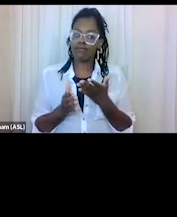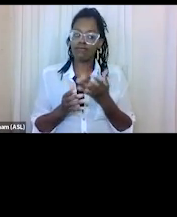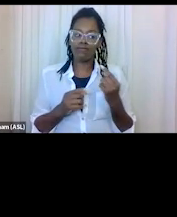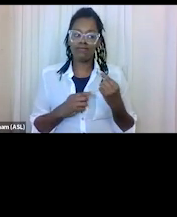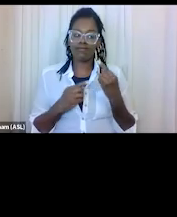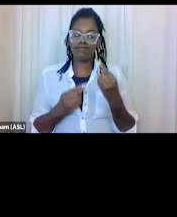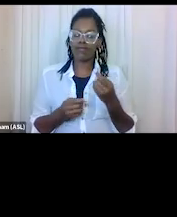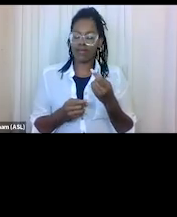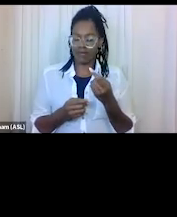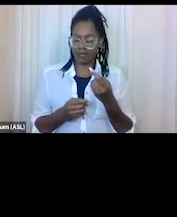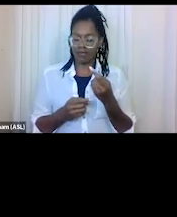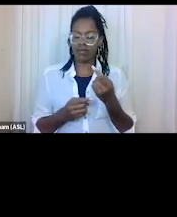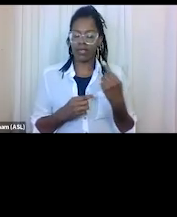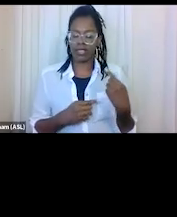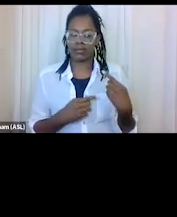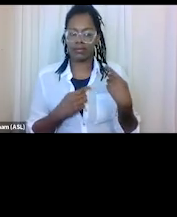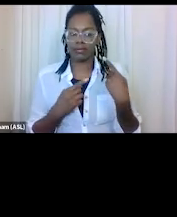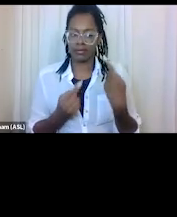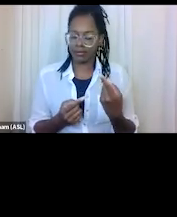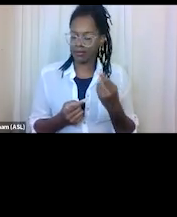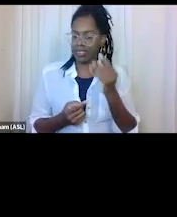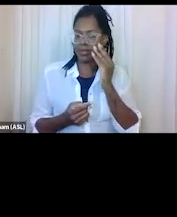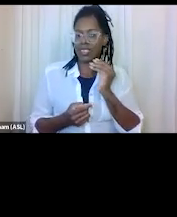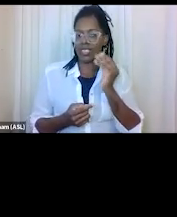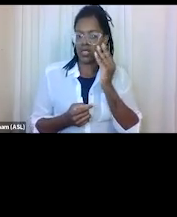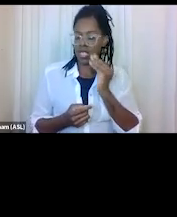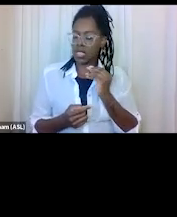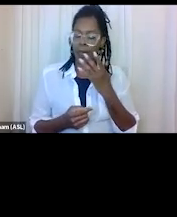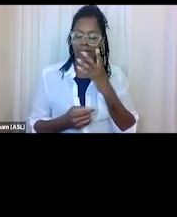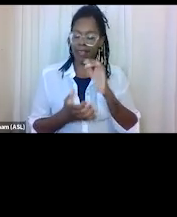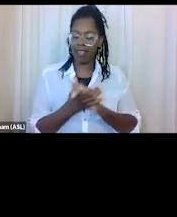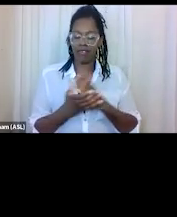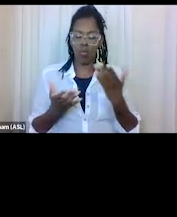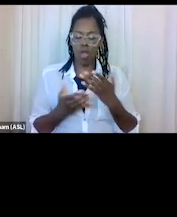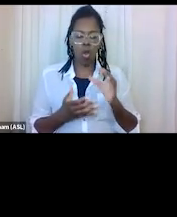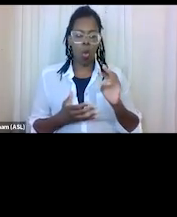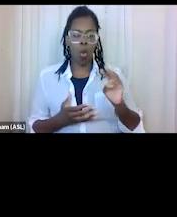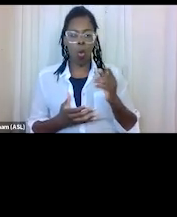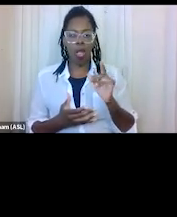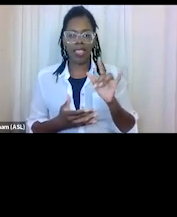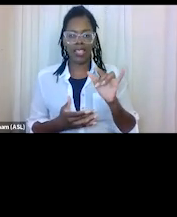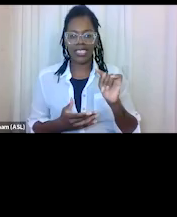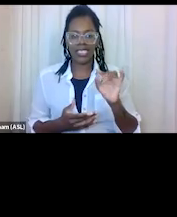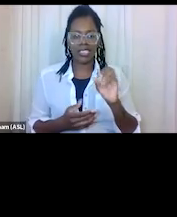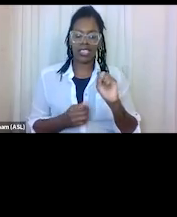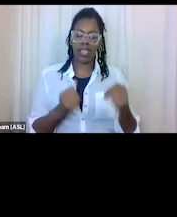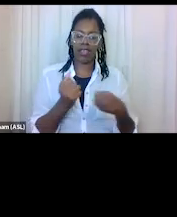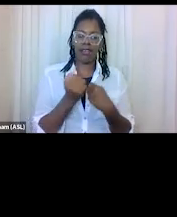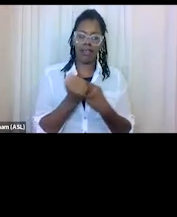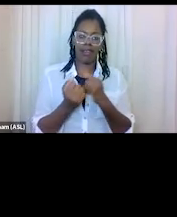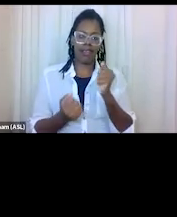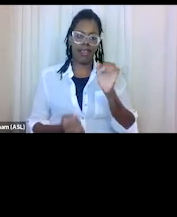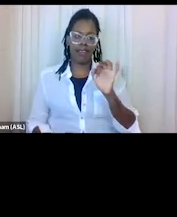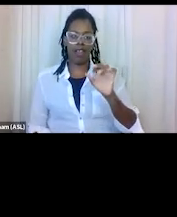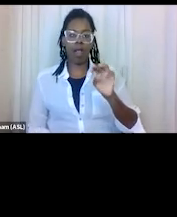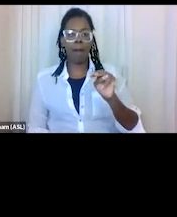in Native Indigenous animism, radical empathy, and the power of holistic affirmation. Professionally, Arc